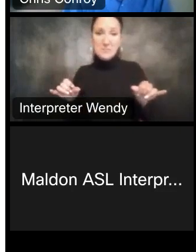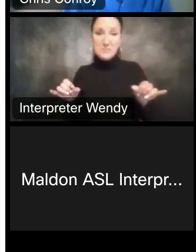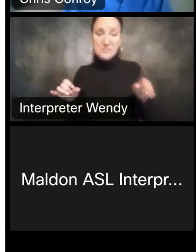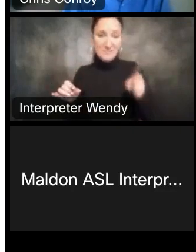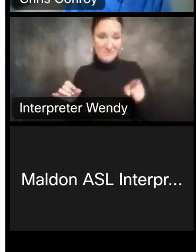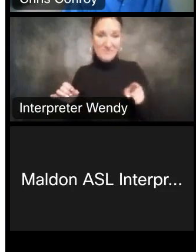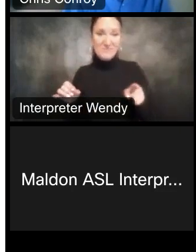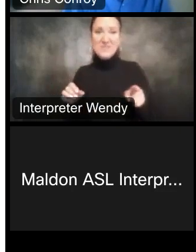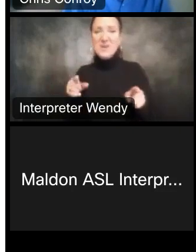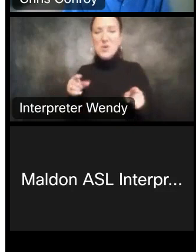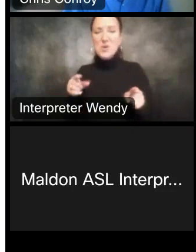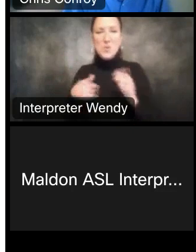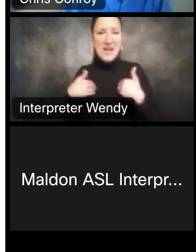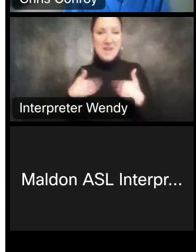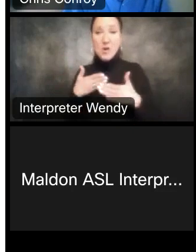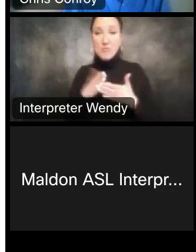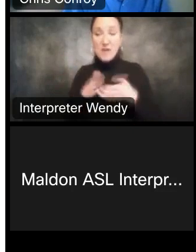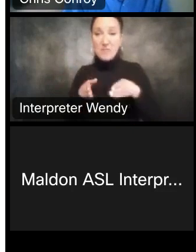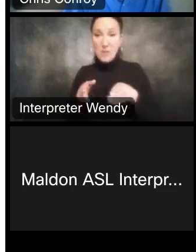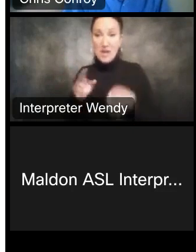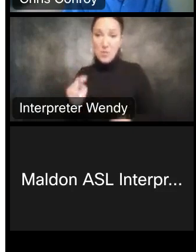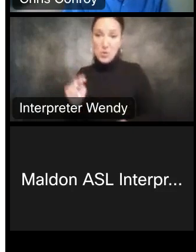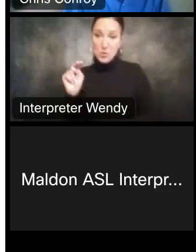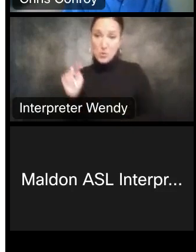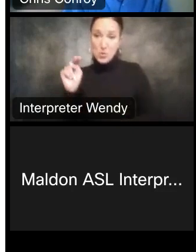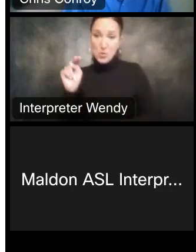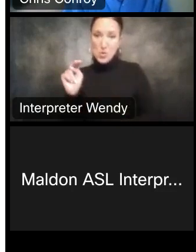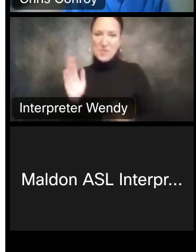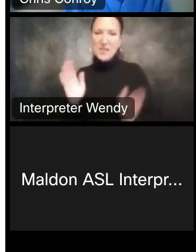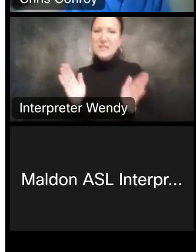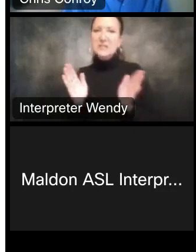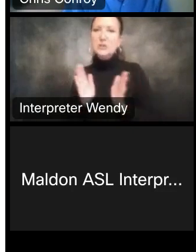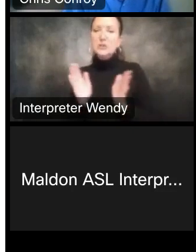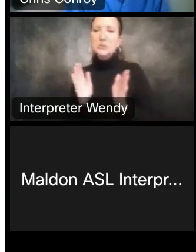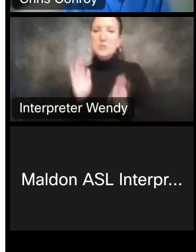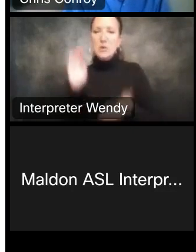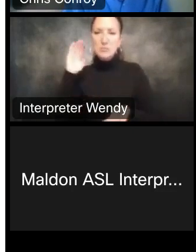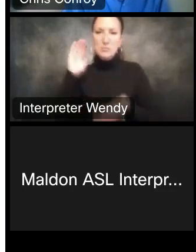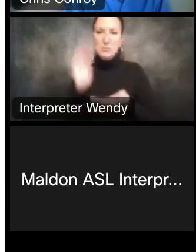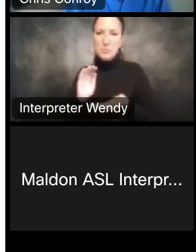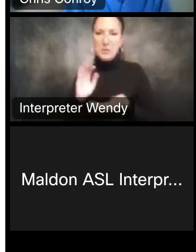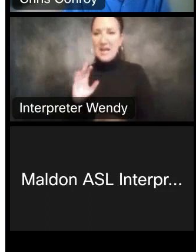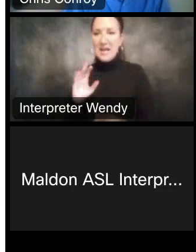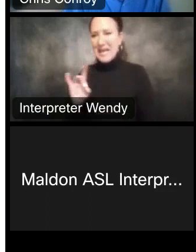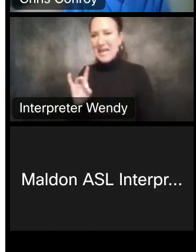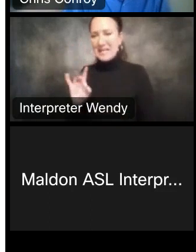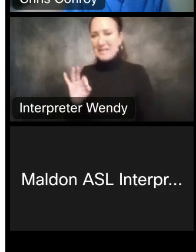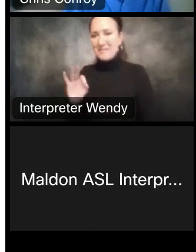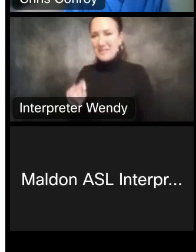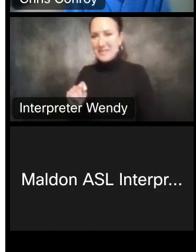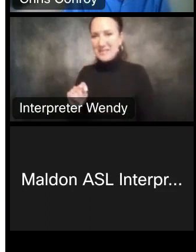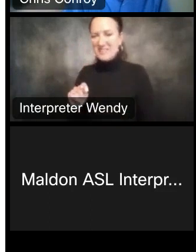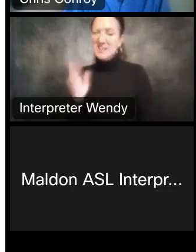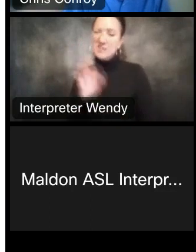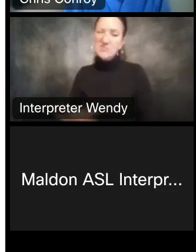a pinch point in right-of-way here. So on the north side, there will be a small length that will be reduced to 8 feet wide, but in general, it'd be